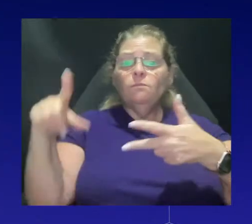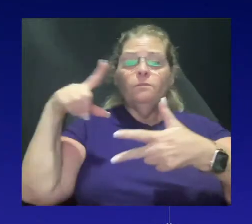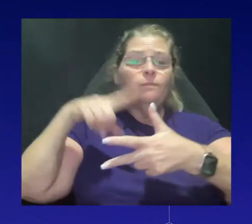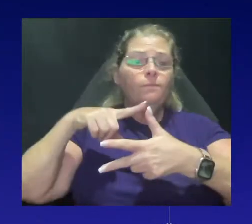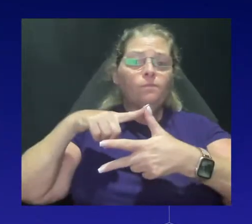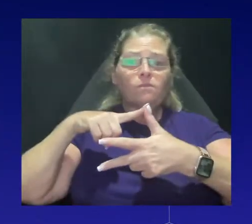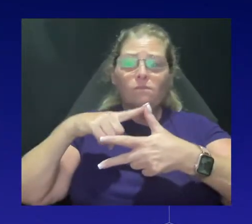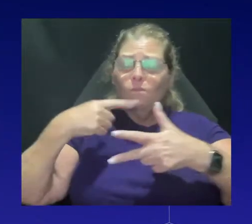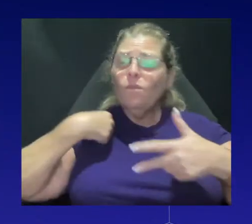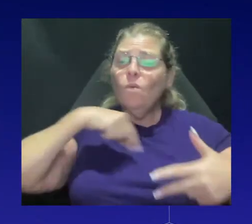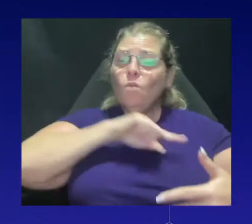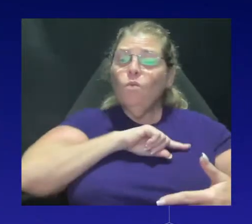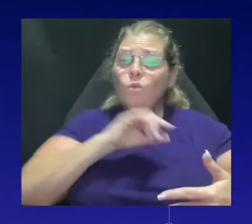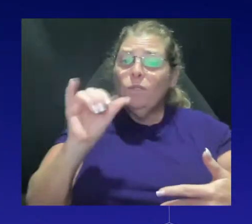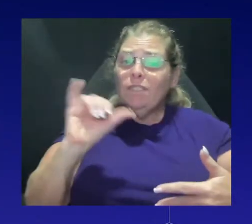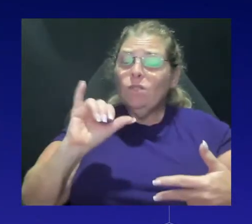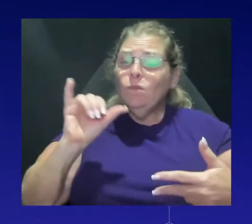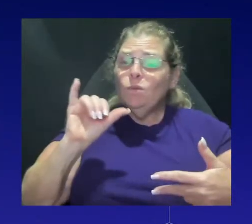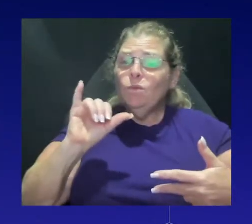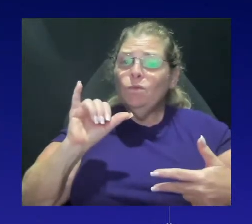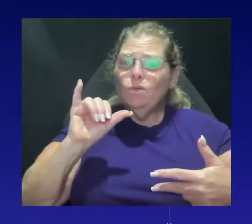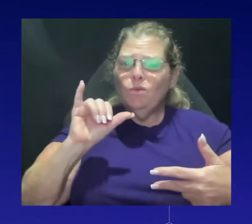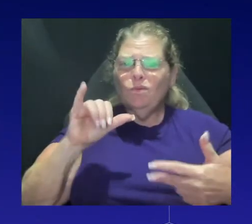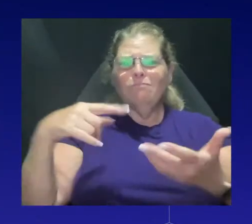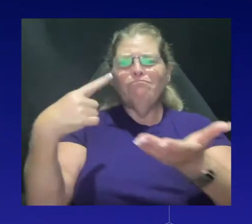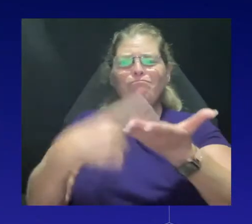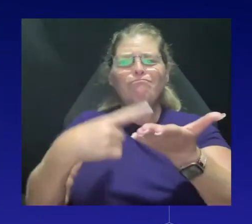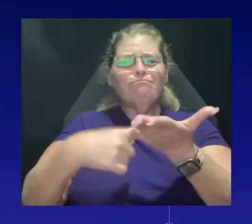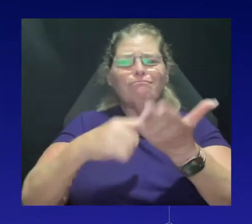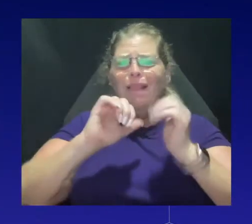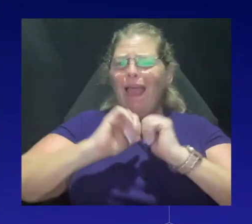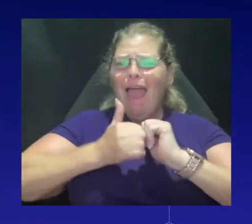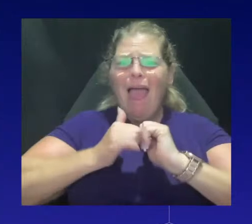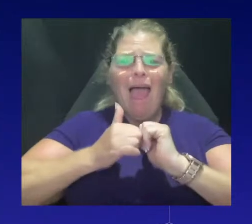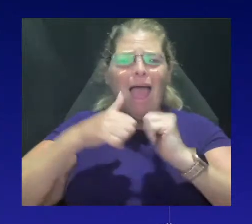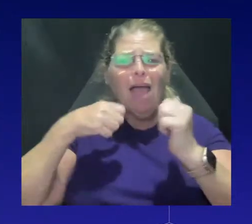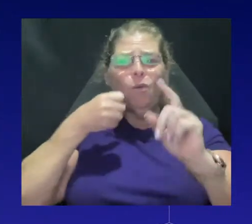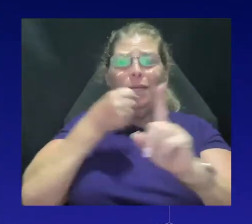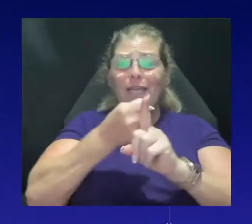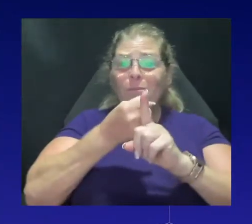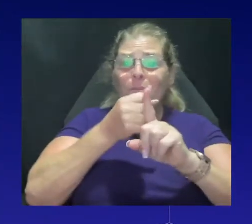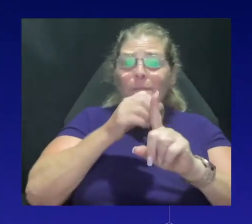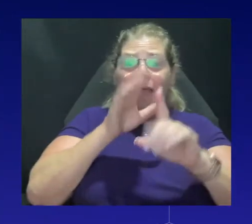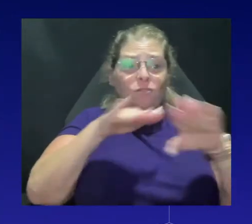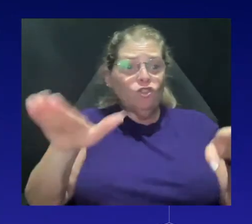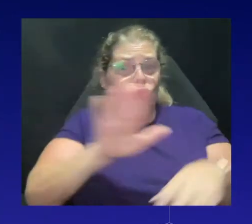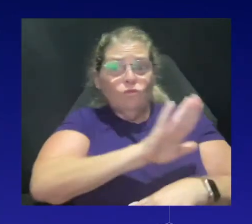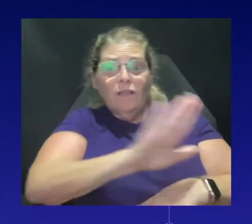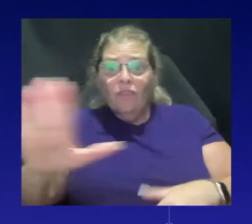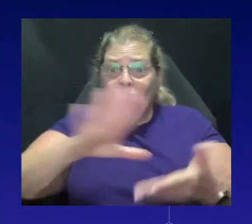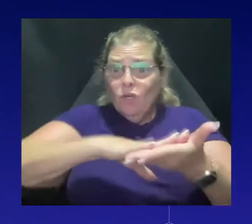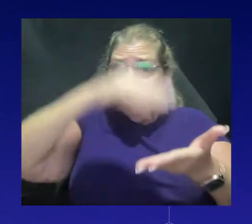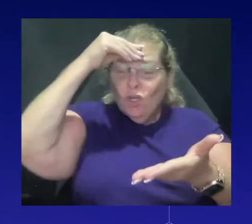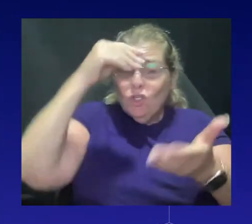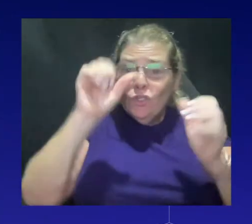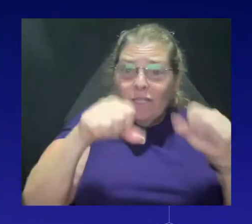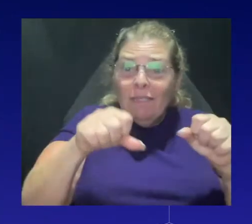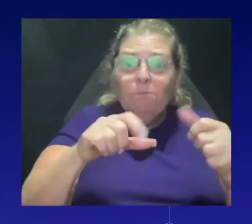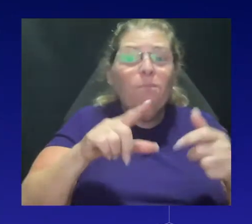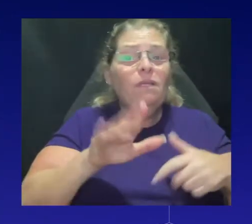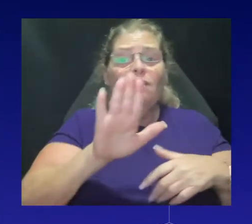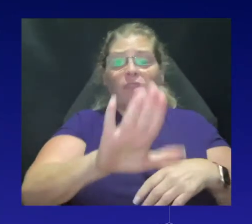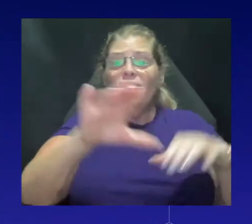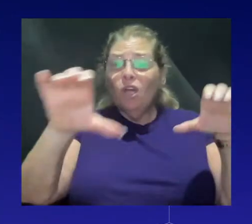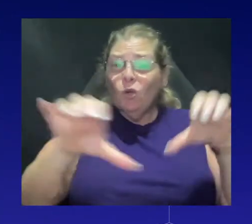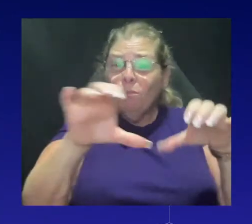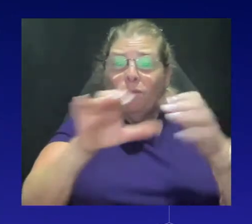at and addressed how it has even impacted our children's learning abilities, their performances in